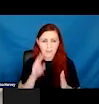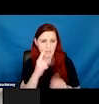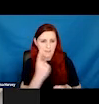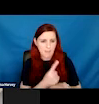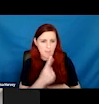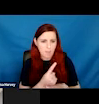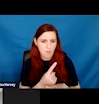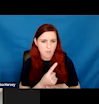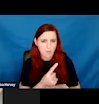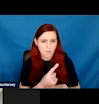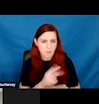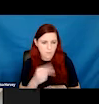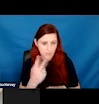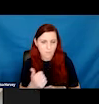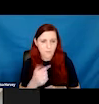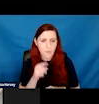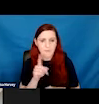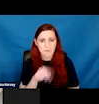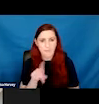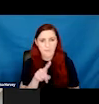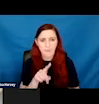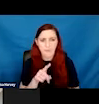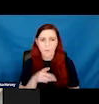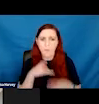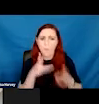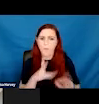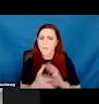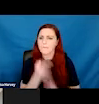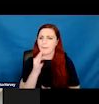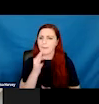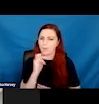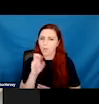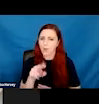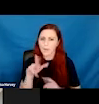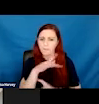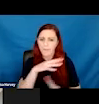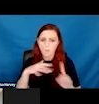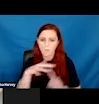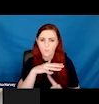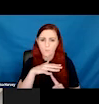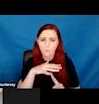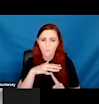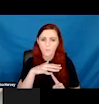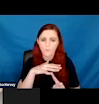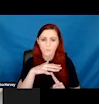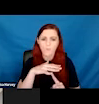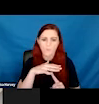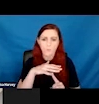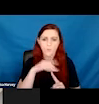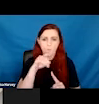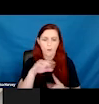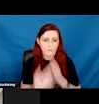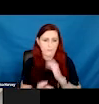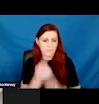terms of, could I have the next slide, please? Wayfinding in the urban environment. One of the issues that I think